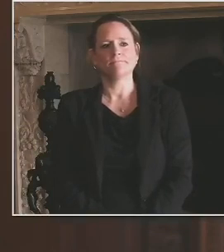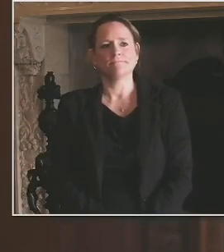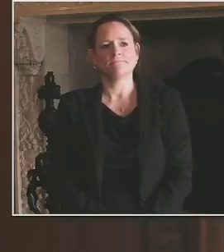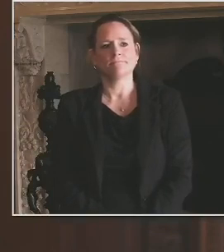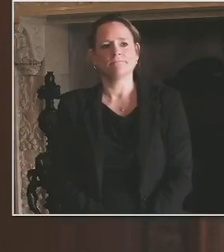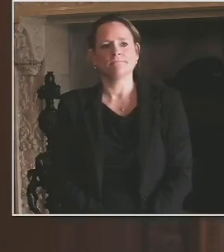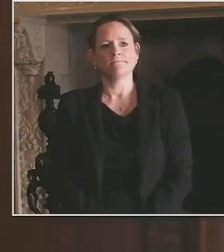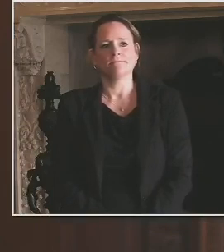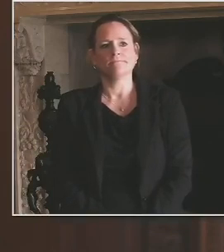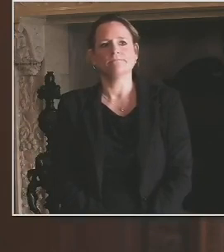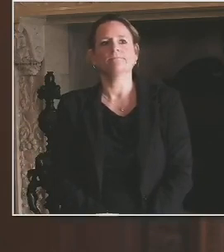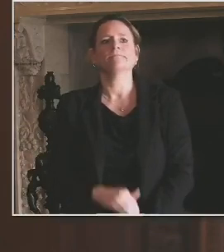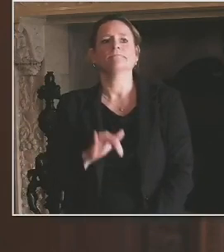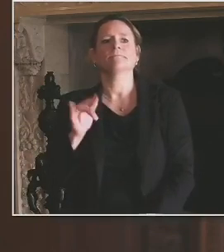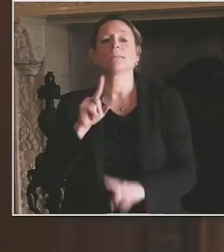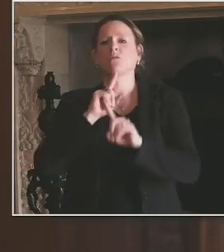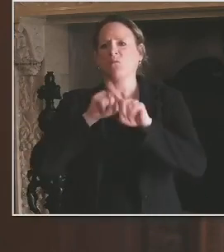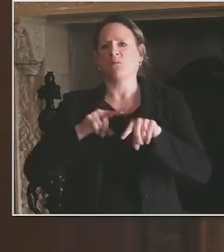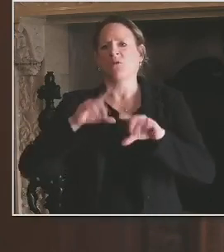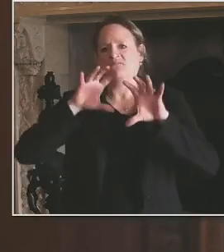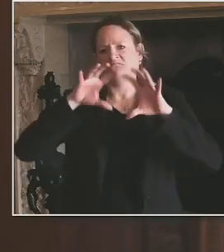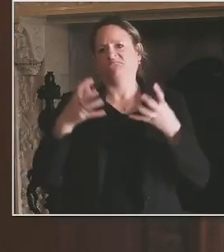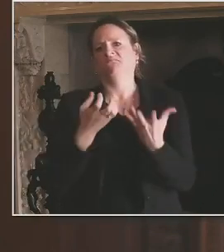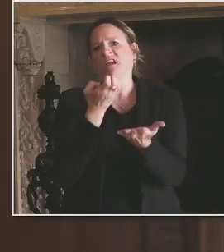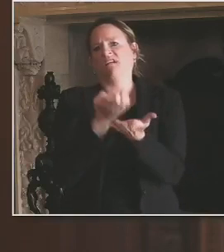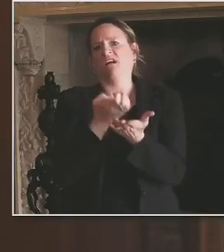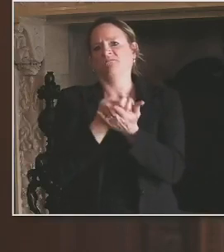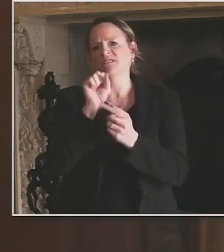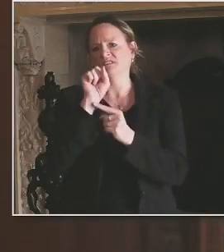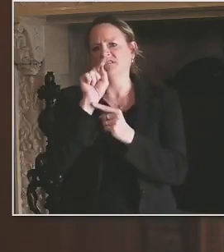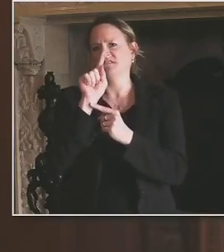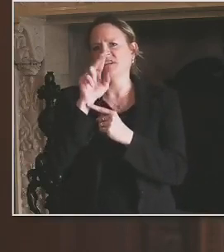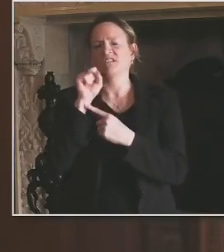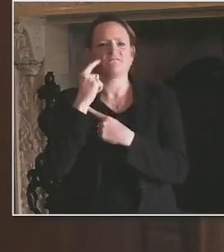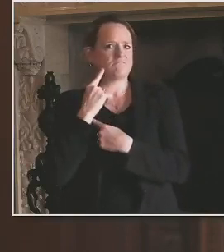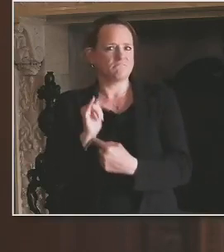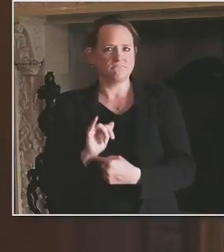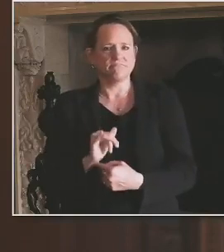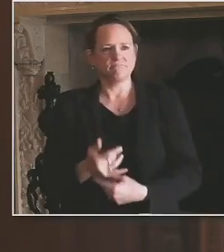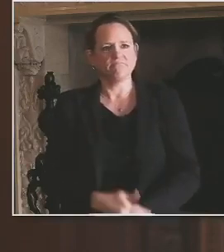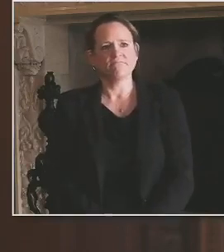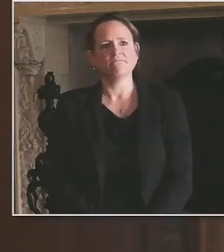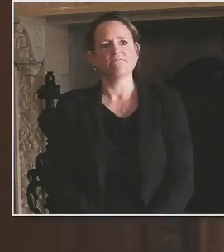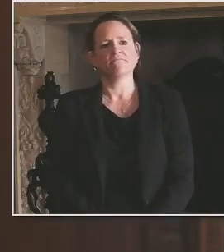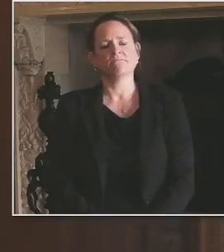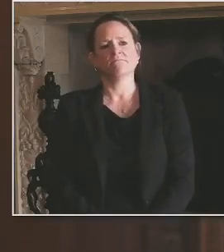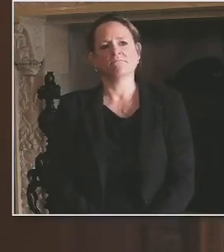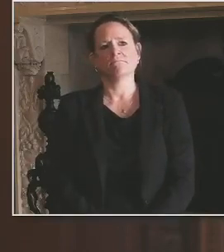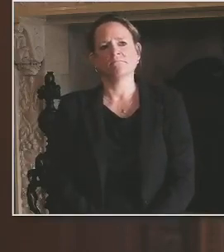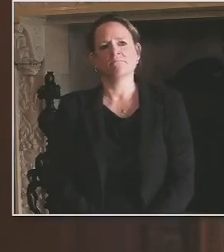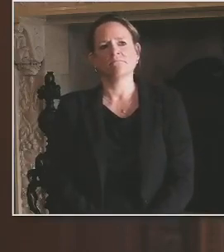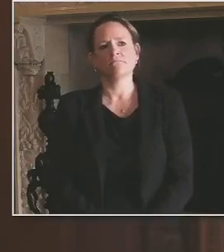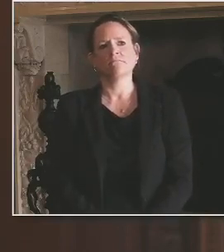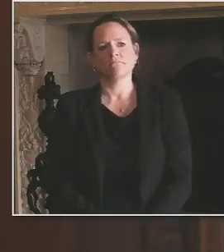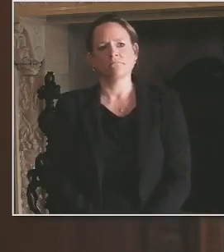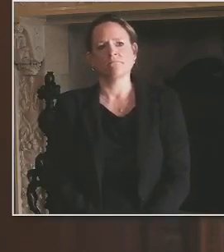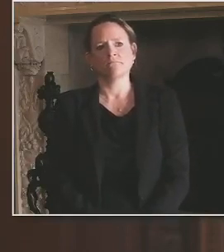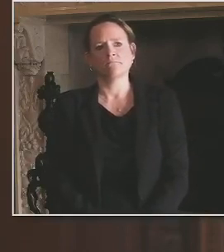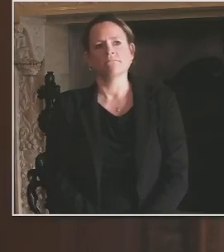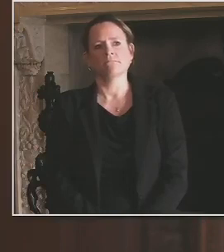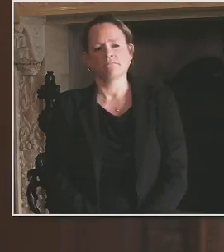we continue to battle COVID-19 and lays out some priorities for future economic success. One of the